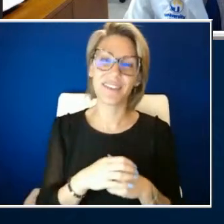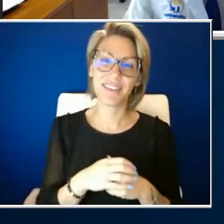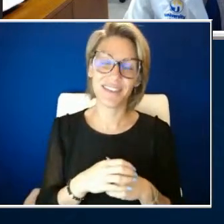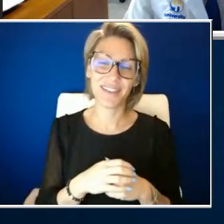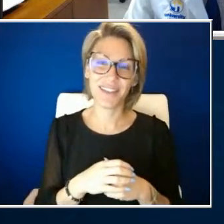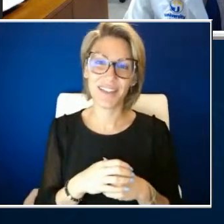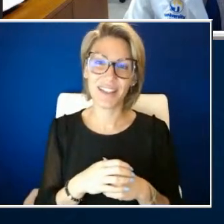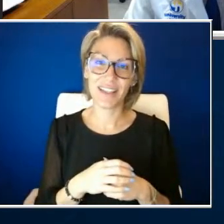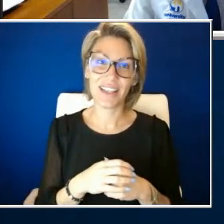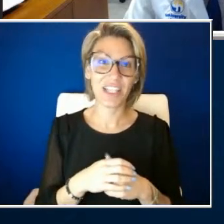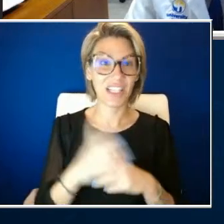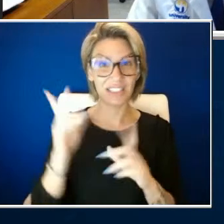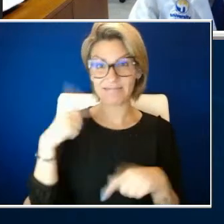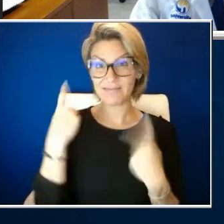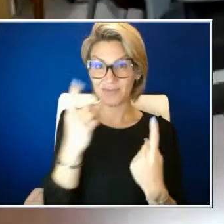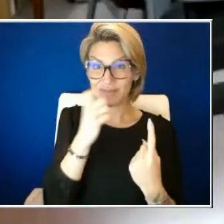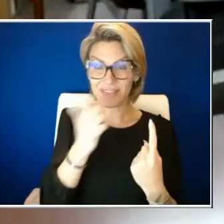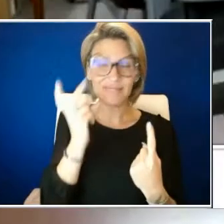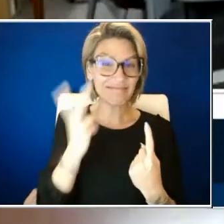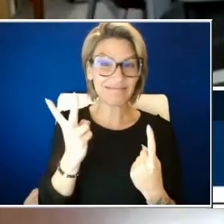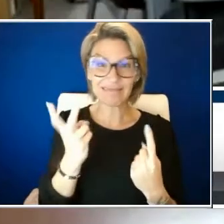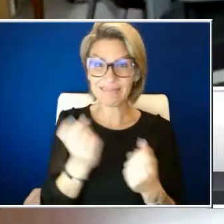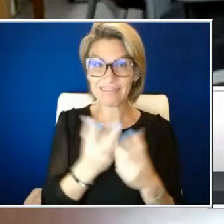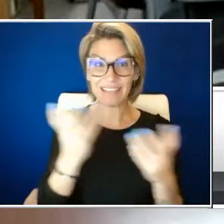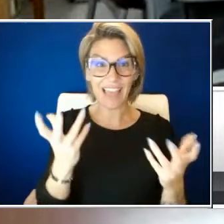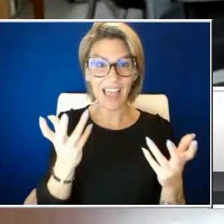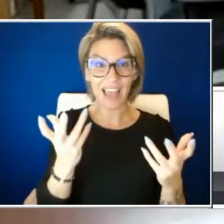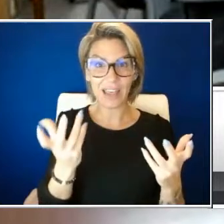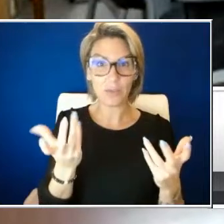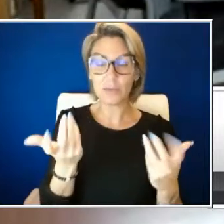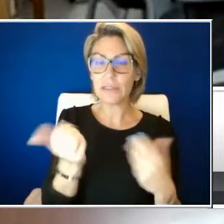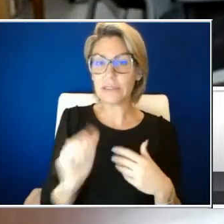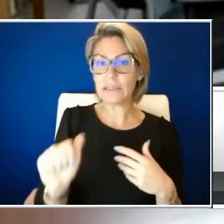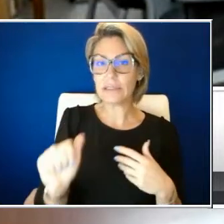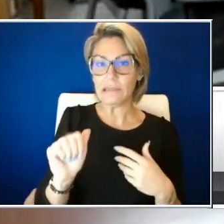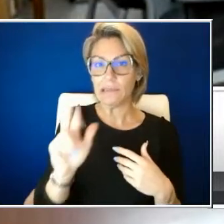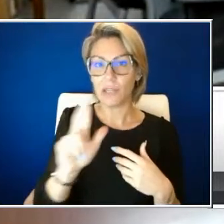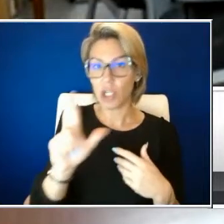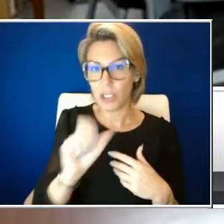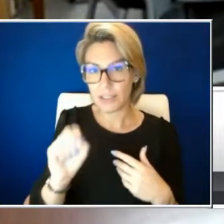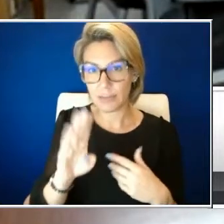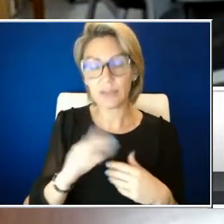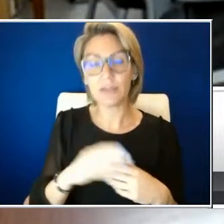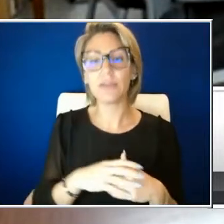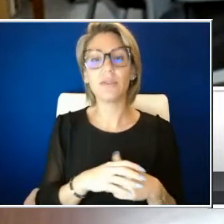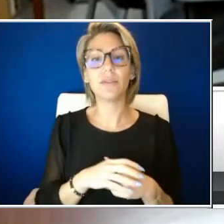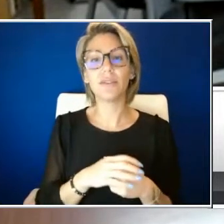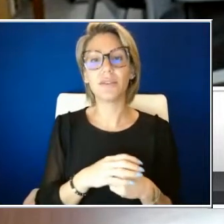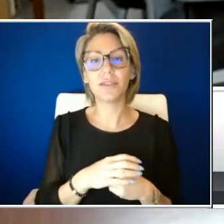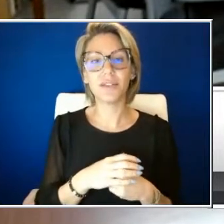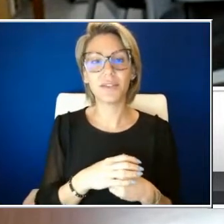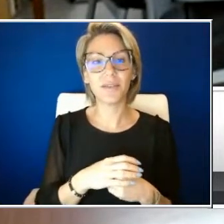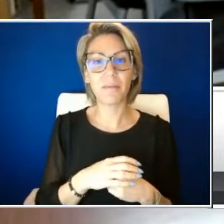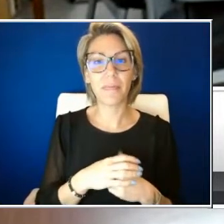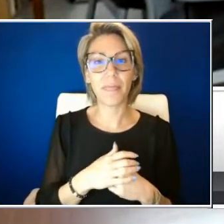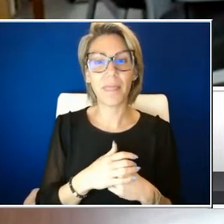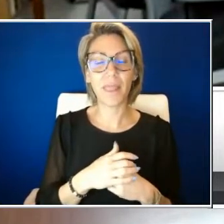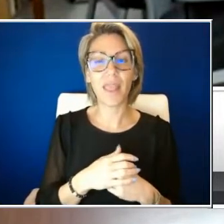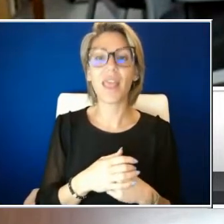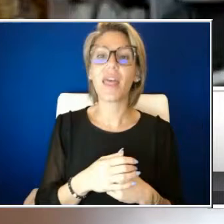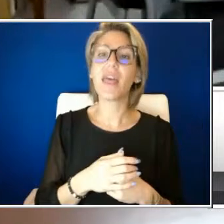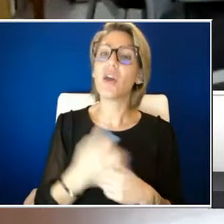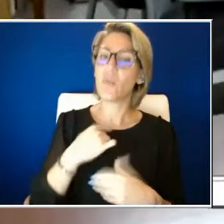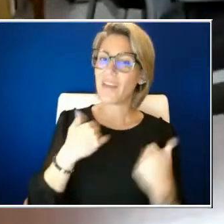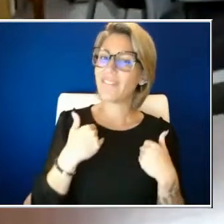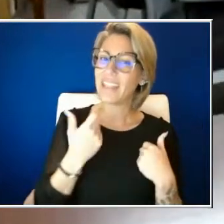we're really not seeing a lot of, certainly not any RSV Good. So far. And we had a little bit of